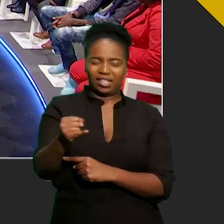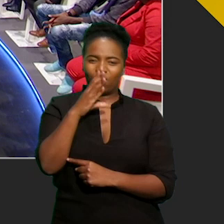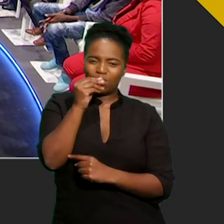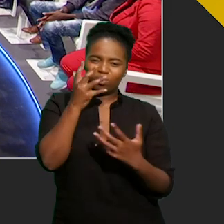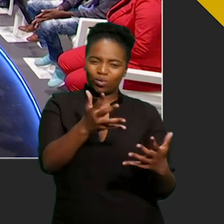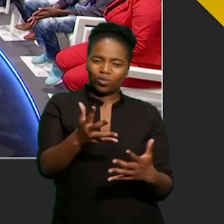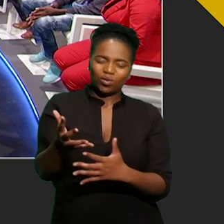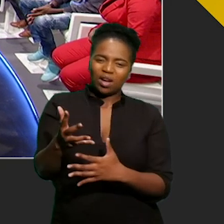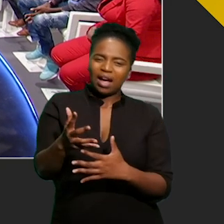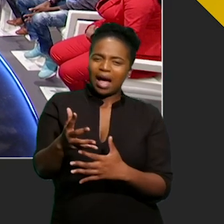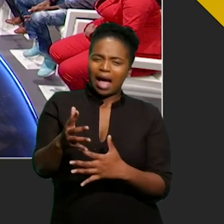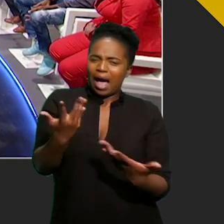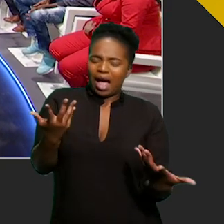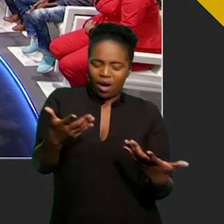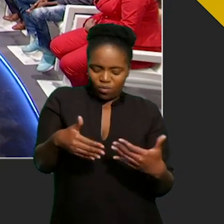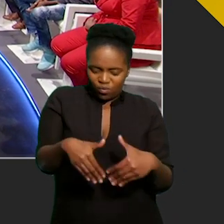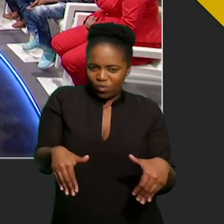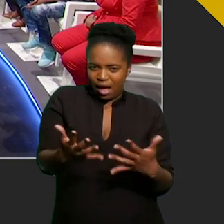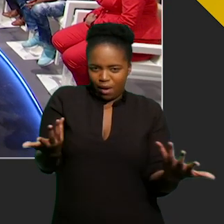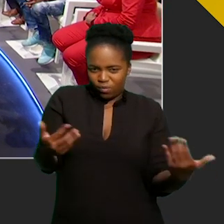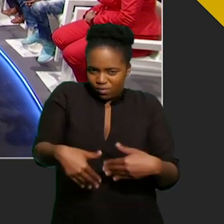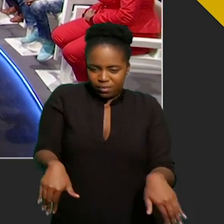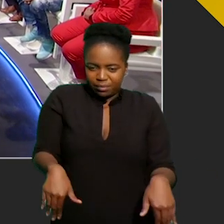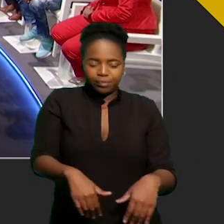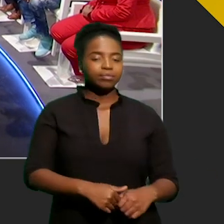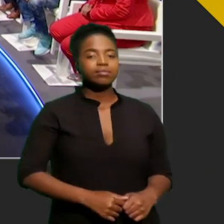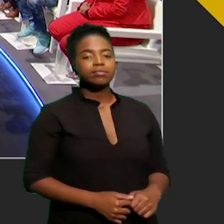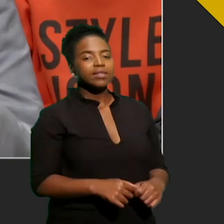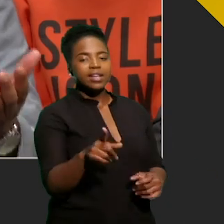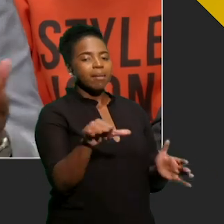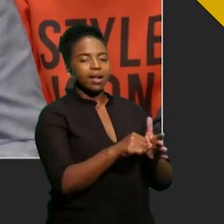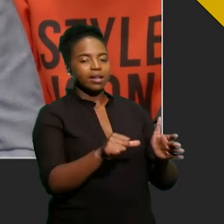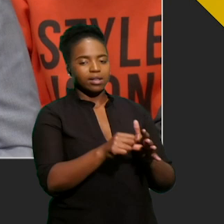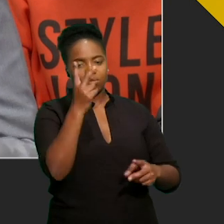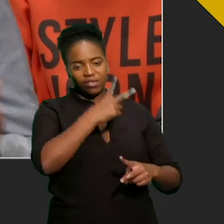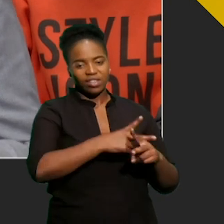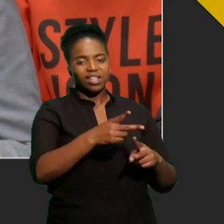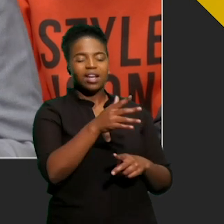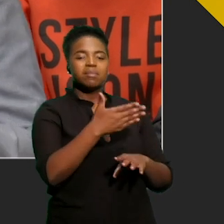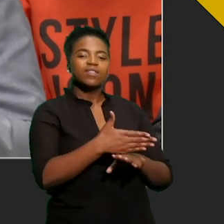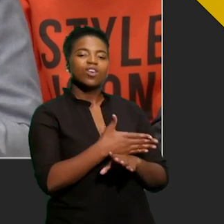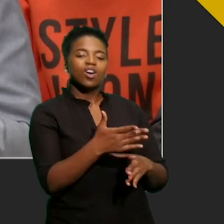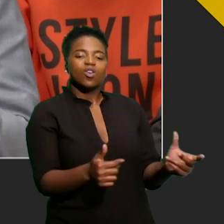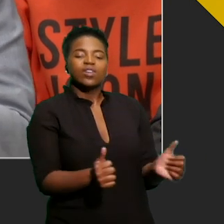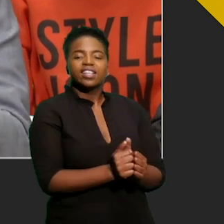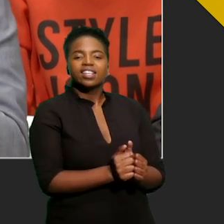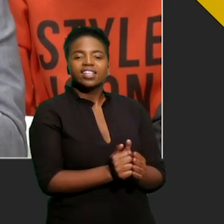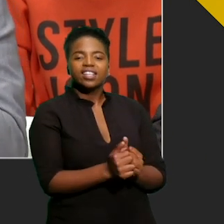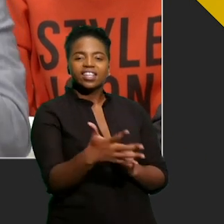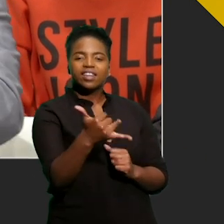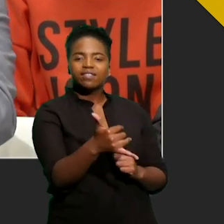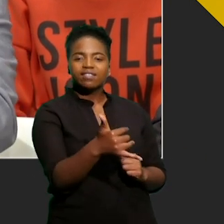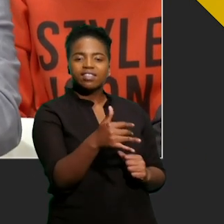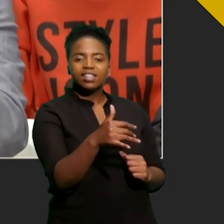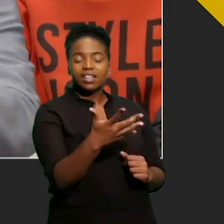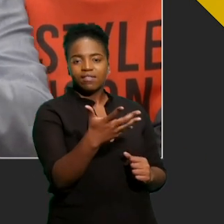how do we draw the line? Look, I think it's just being professional. You know, earlier on, the colleagues were asking, if you